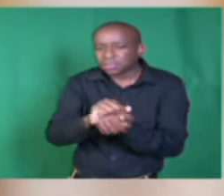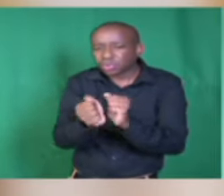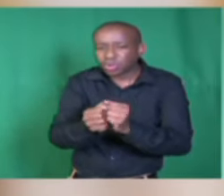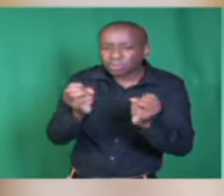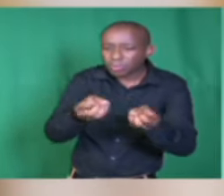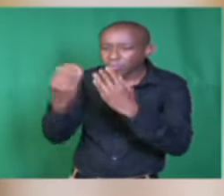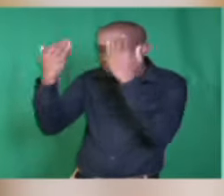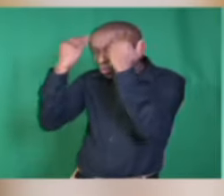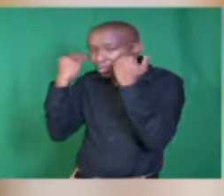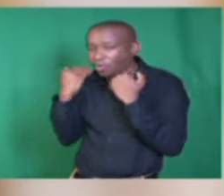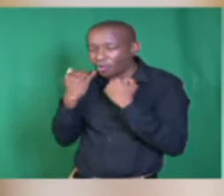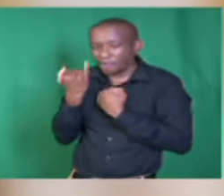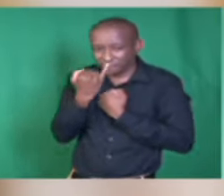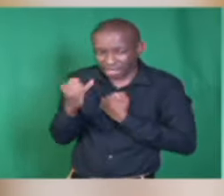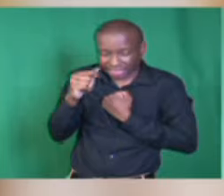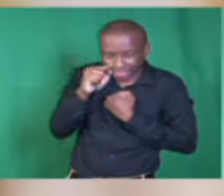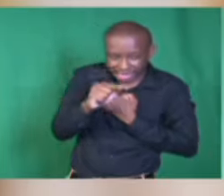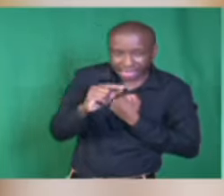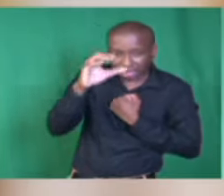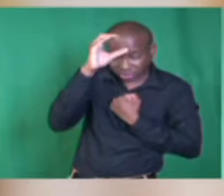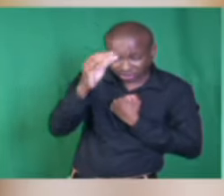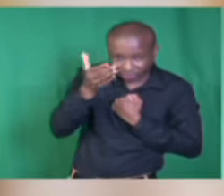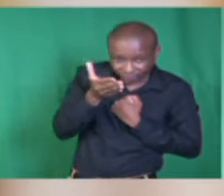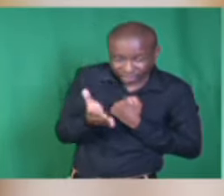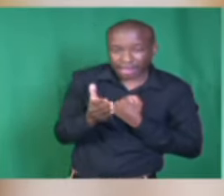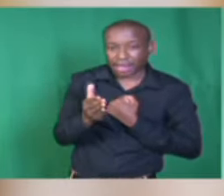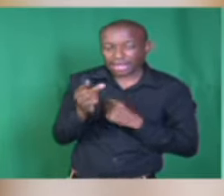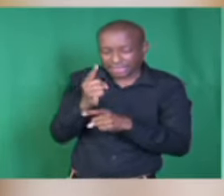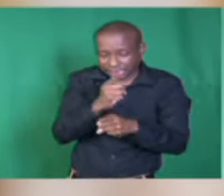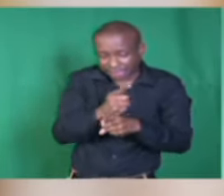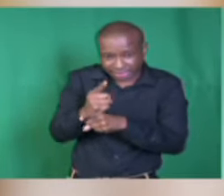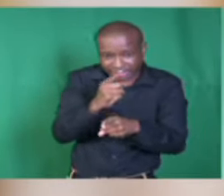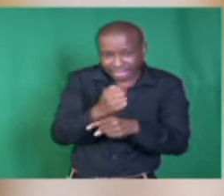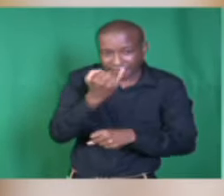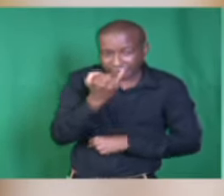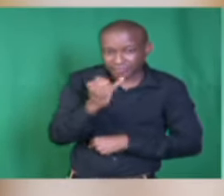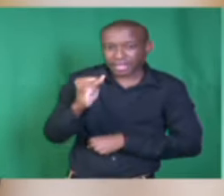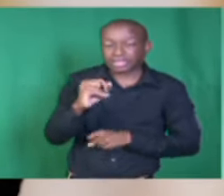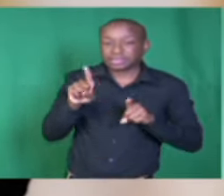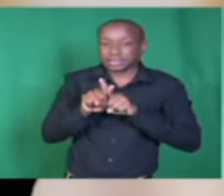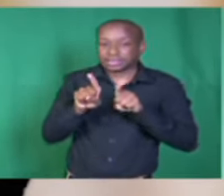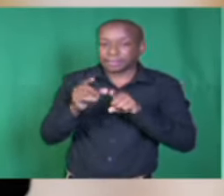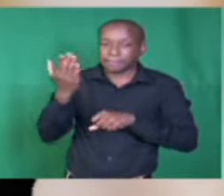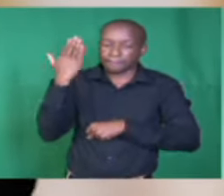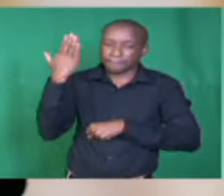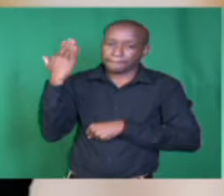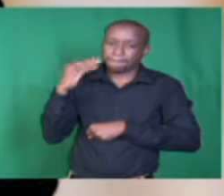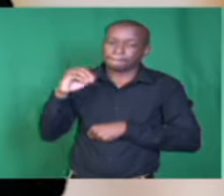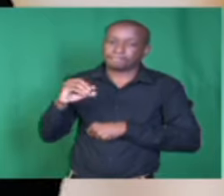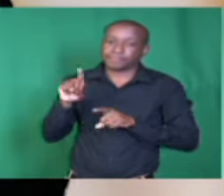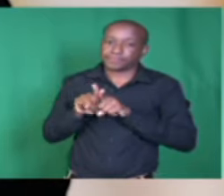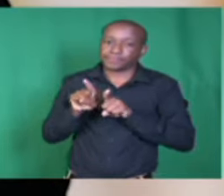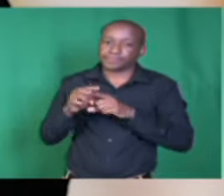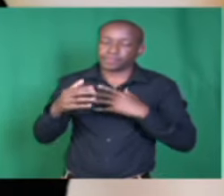are addressed by Boba Ndlancane. So that is the same situation that took place in the